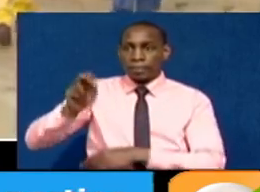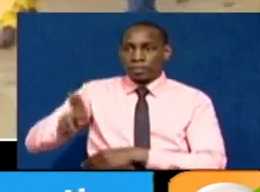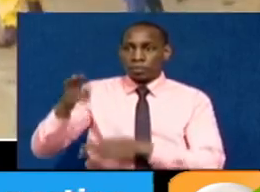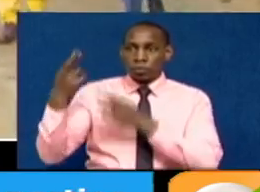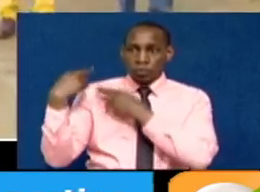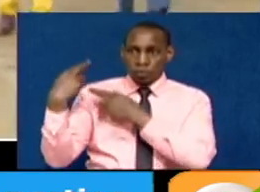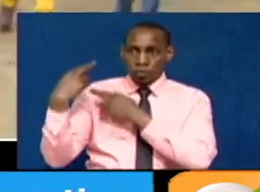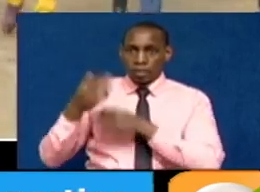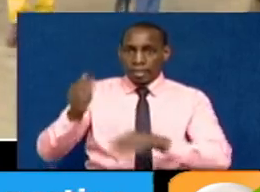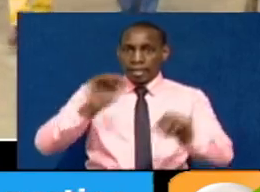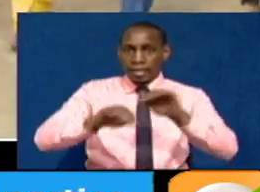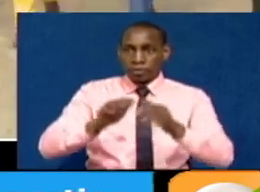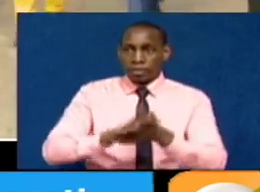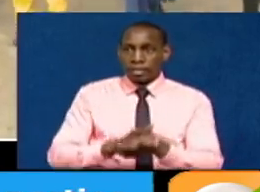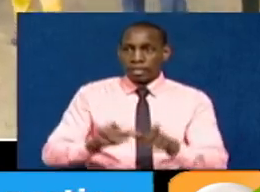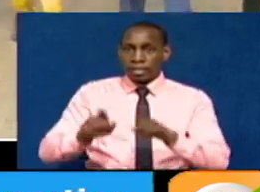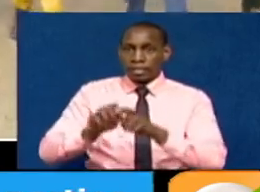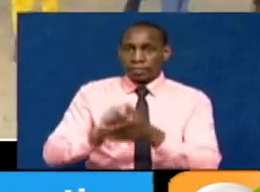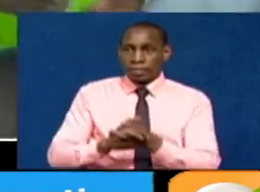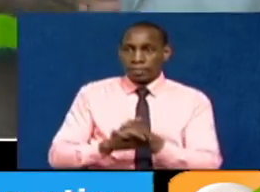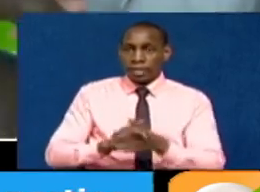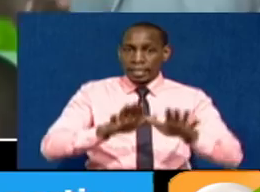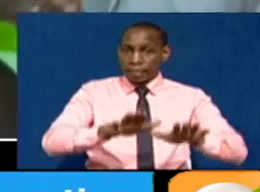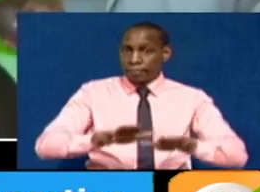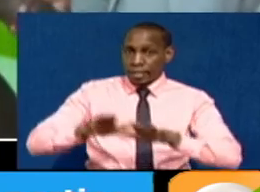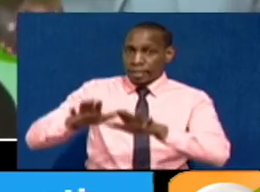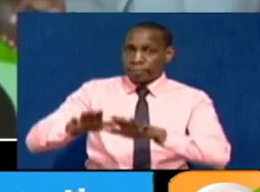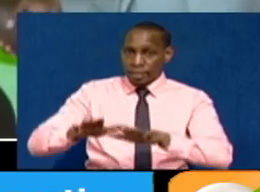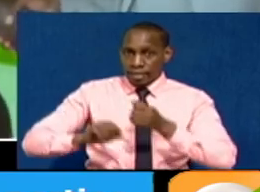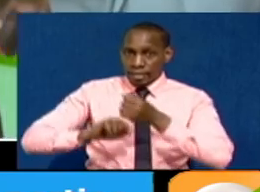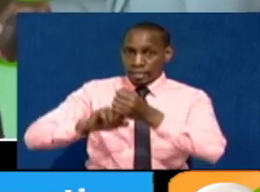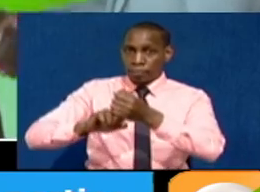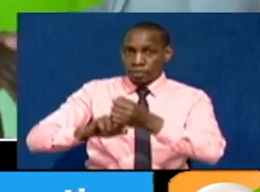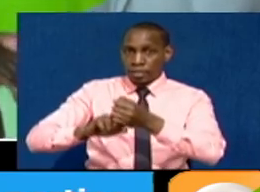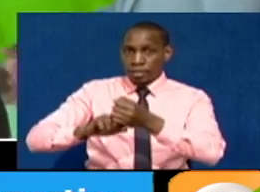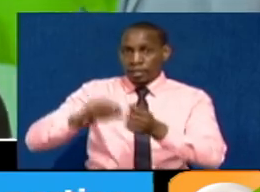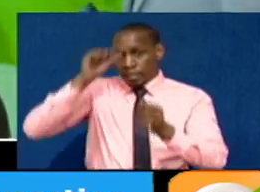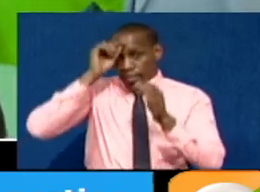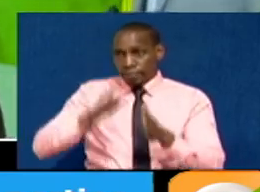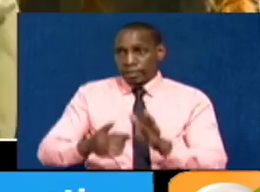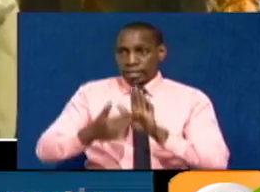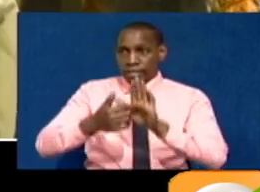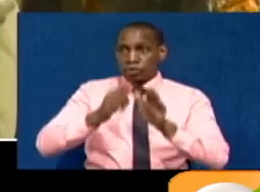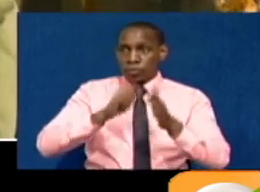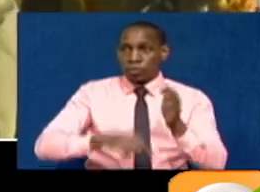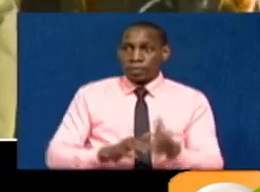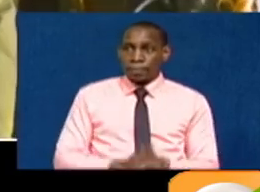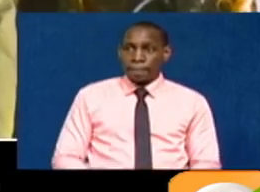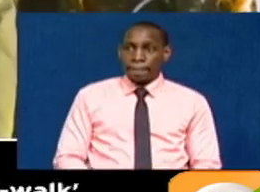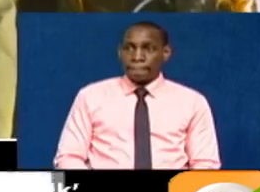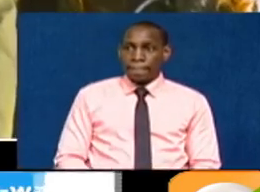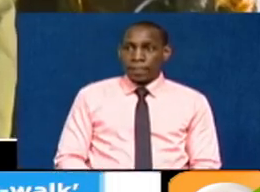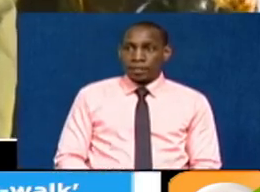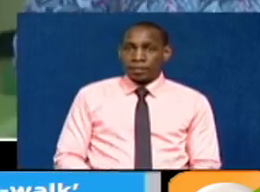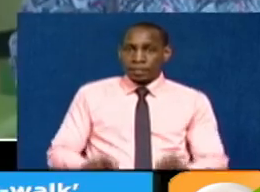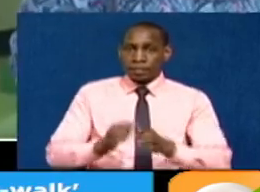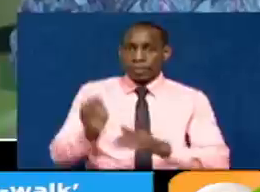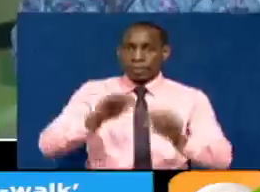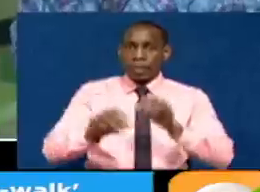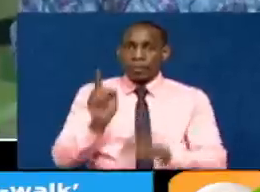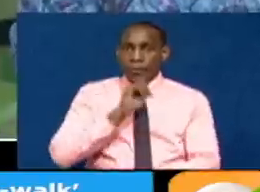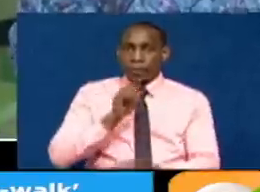in her election and even going there to campaign for her, it should tell you something. And how tight the race